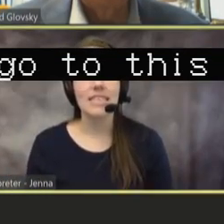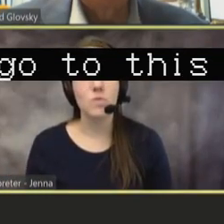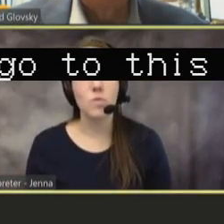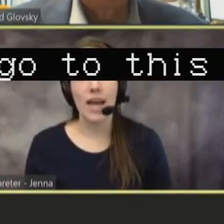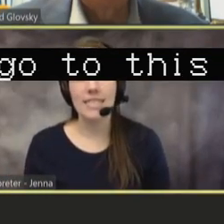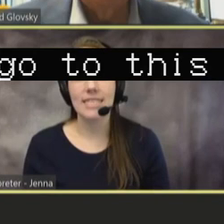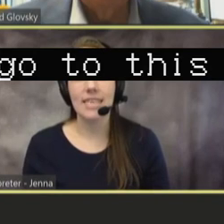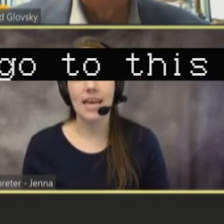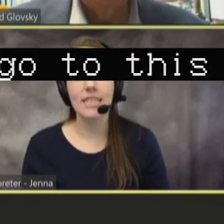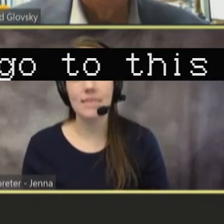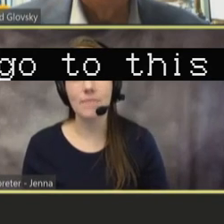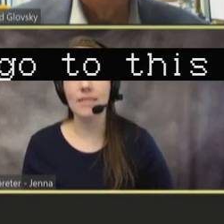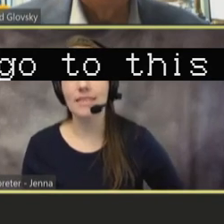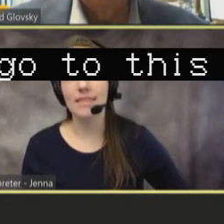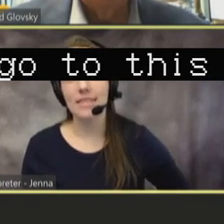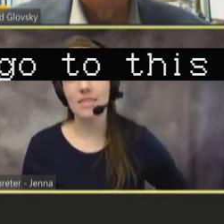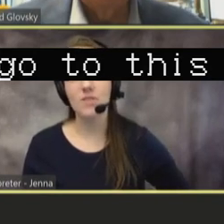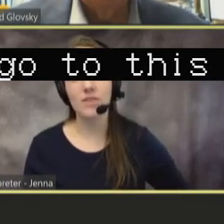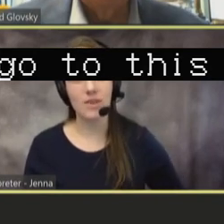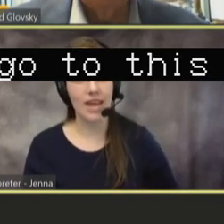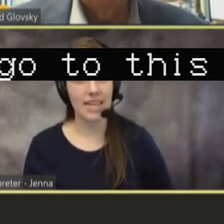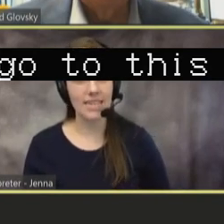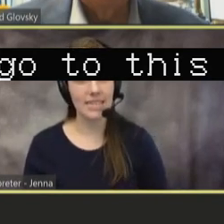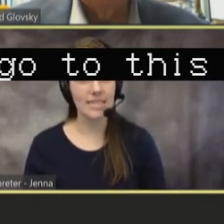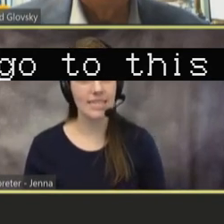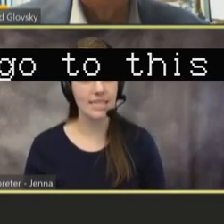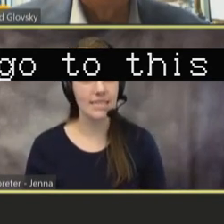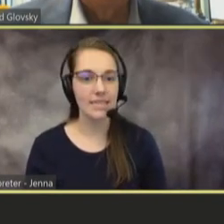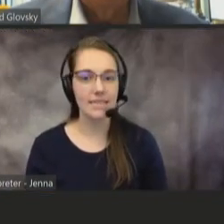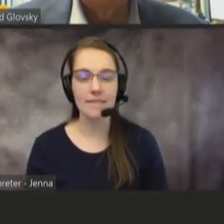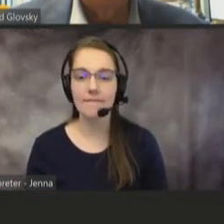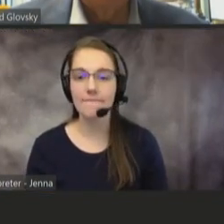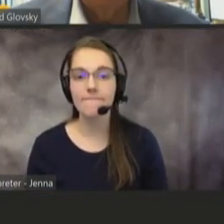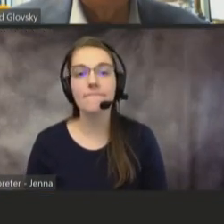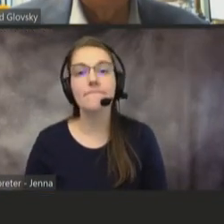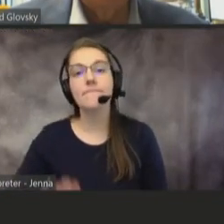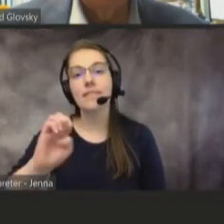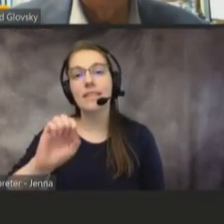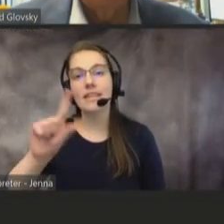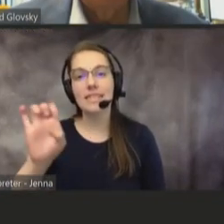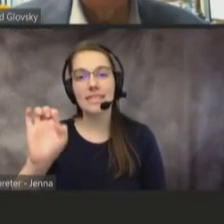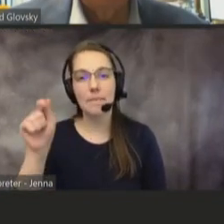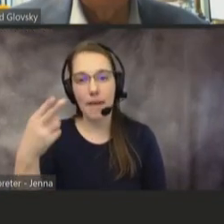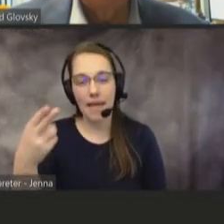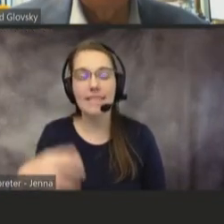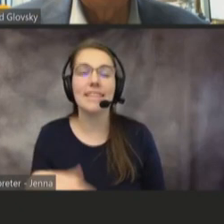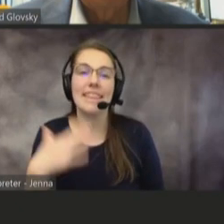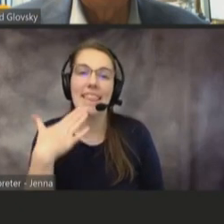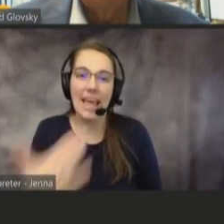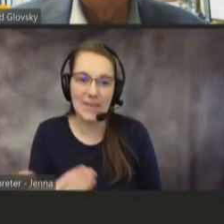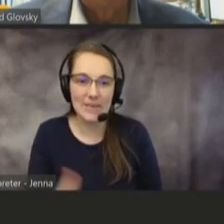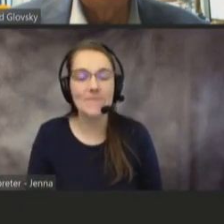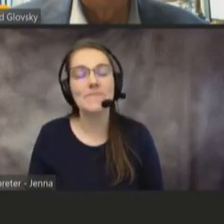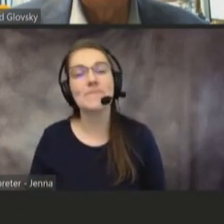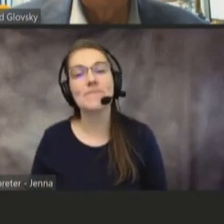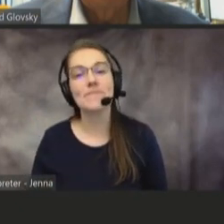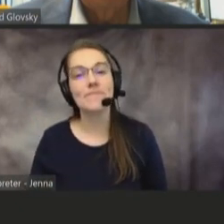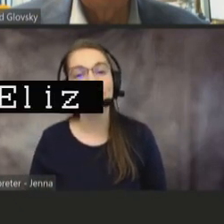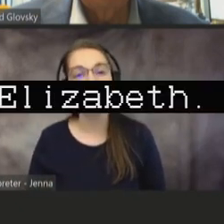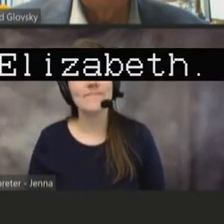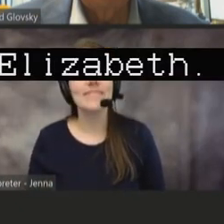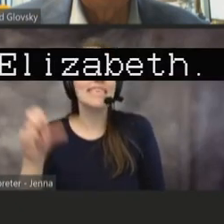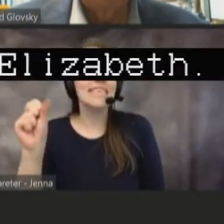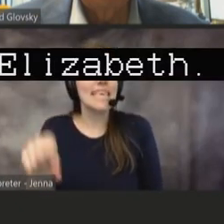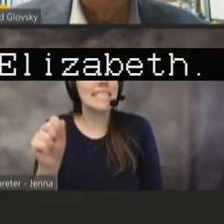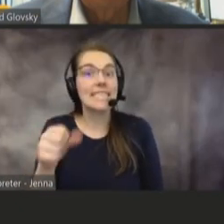This is Wes. Elizabeth, you can go ahead. Yes, thank you. Yes, this is Elizabeth, Dean Flower. Yes, thank you for